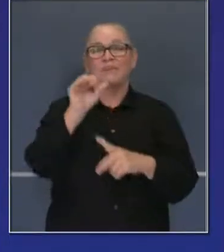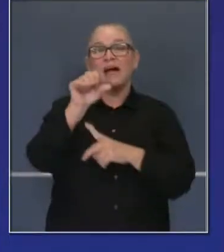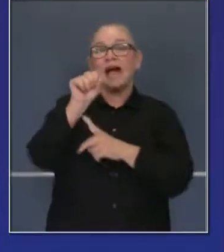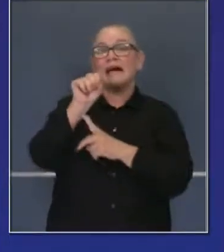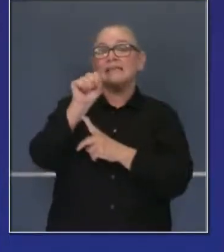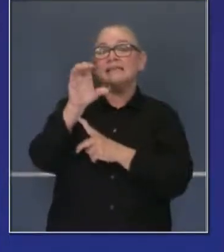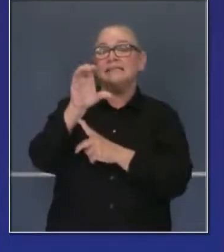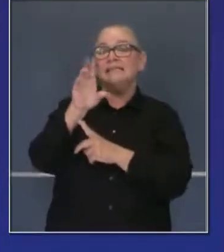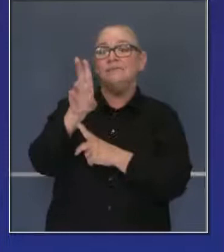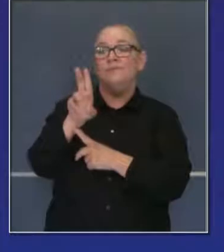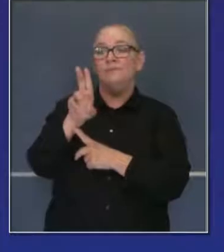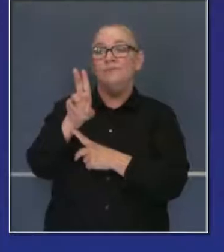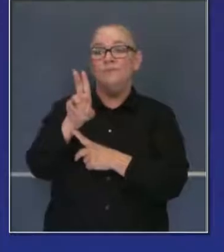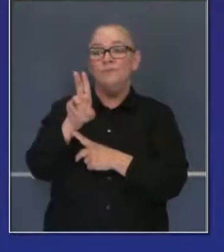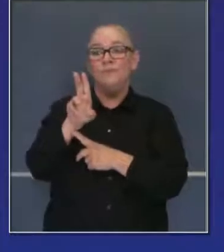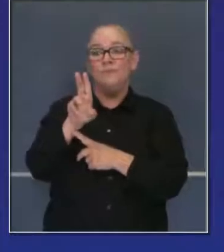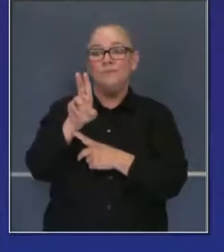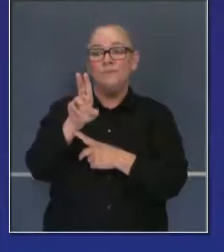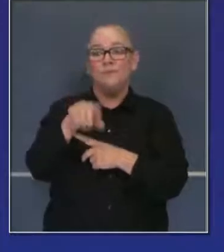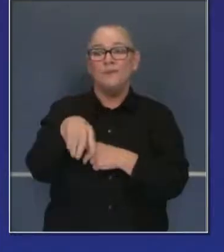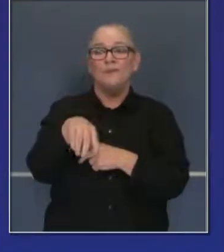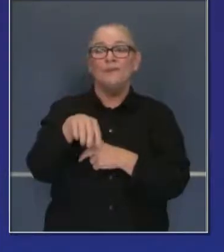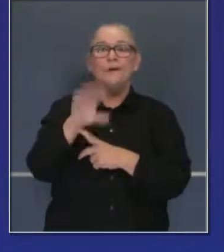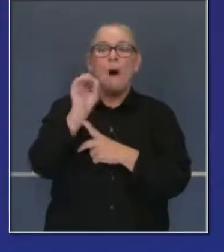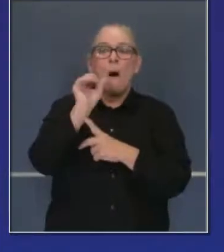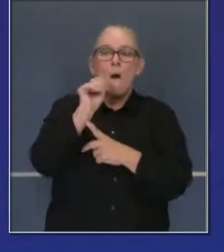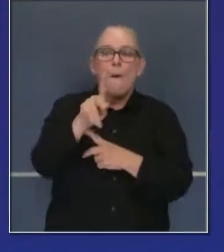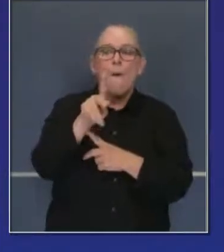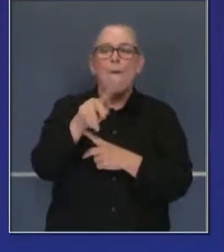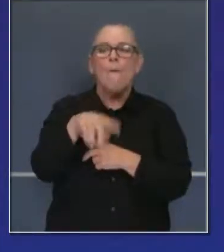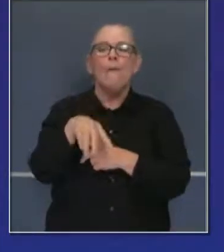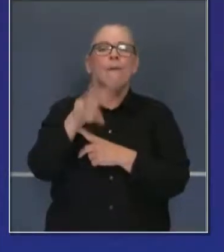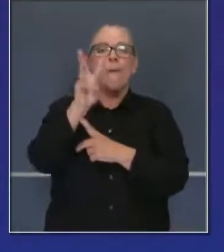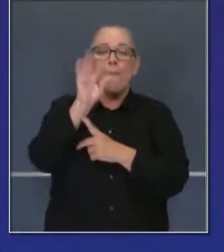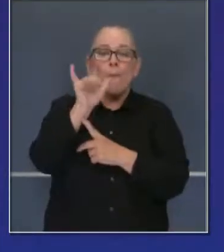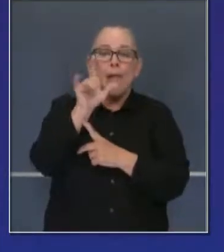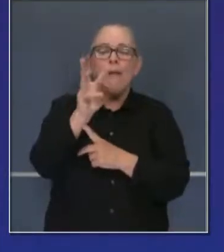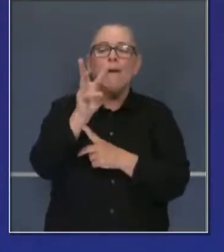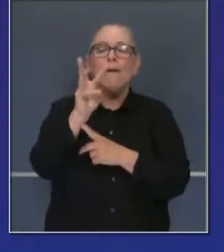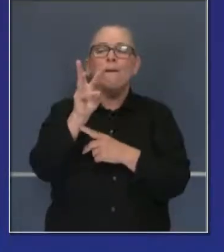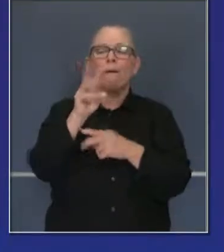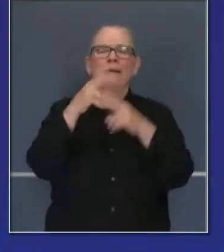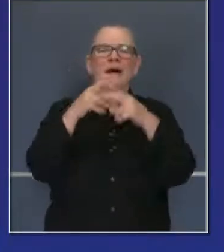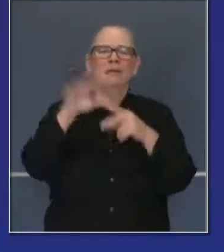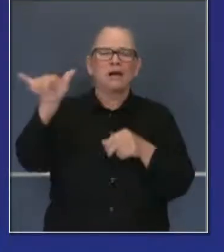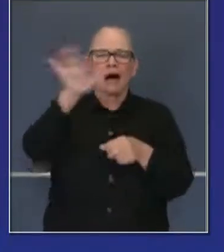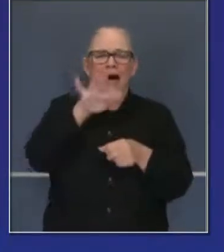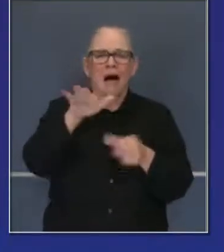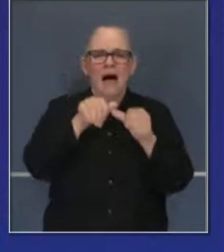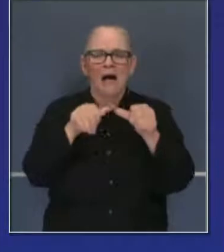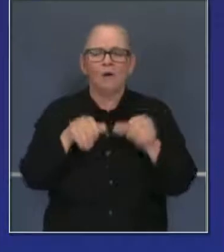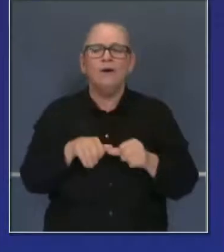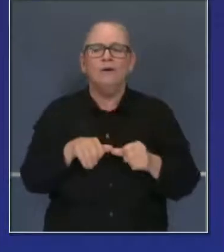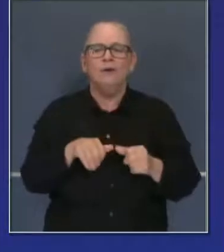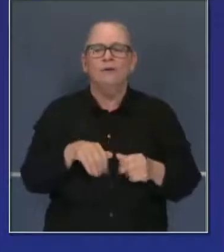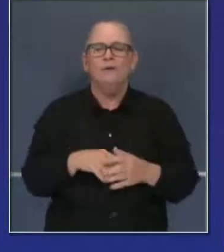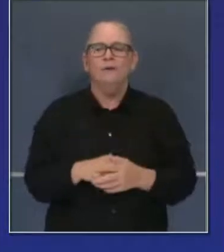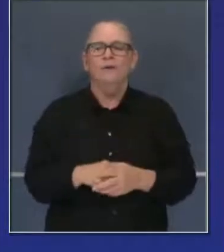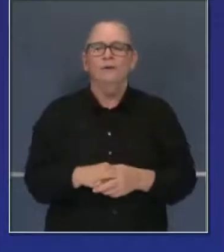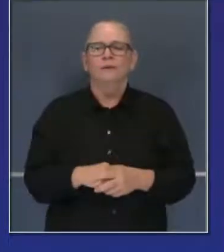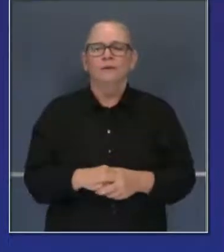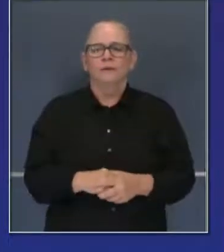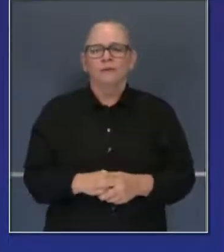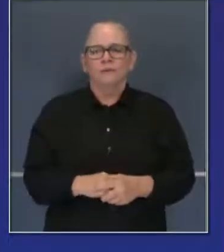and a number of other, the Oak and Willow complexes, where we've seen substantial containment. We're now able to put